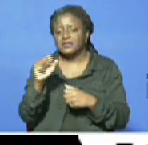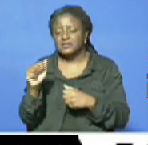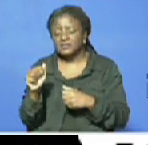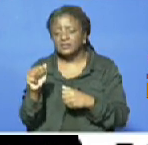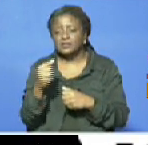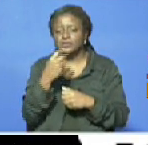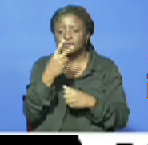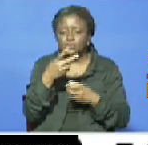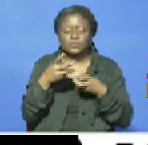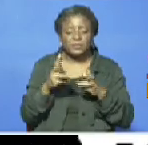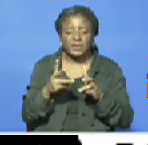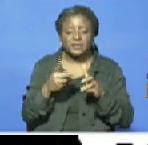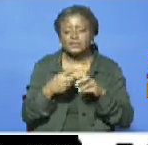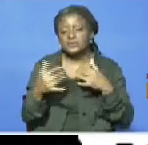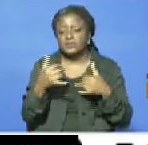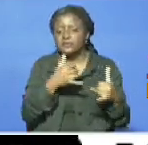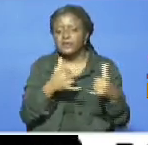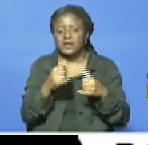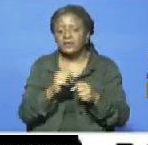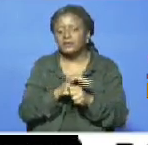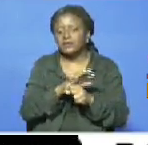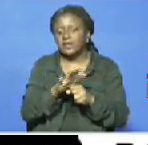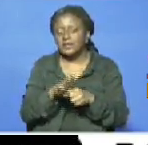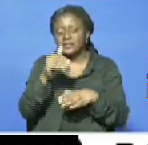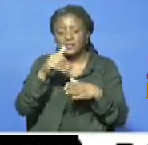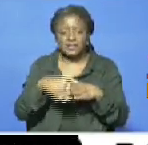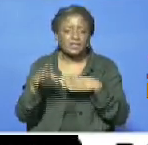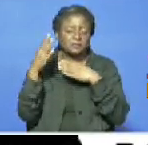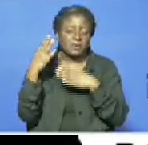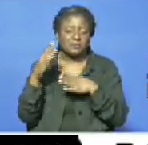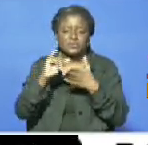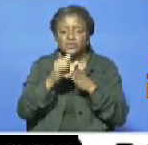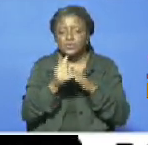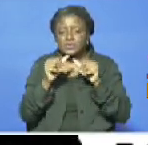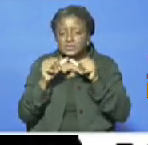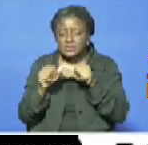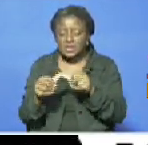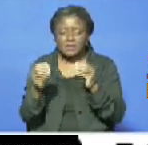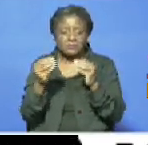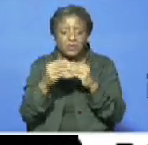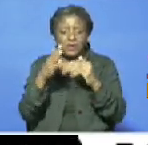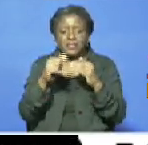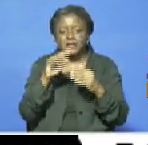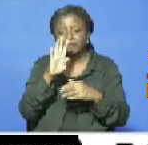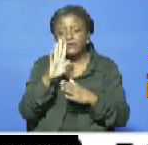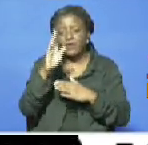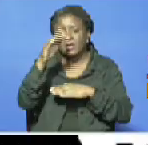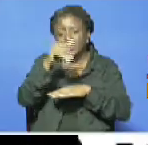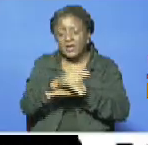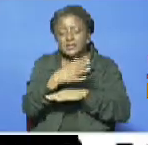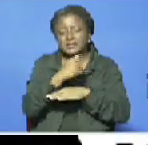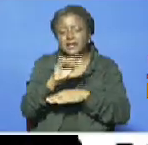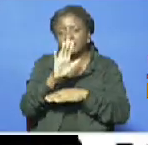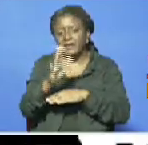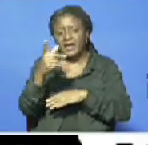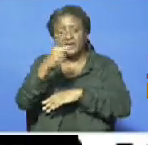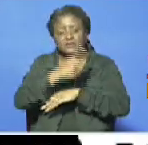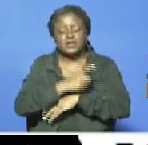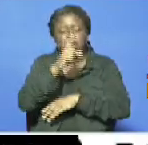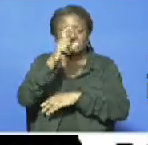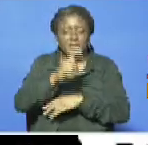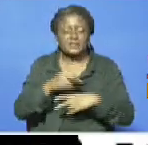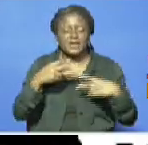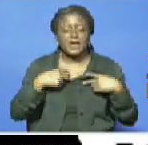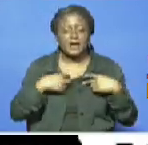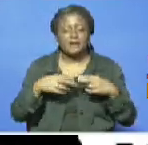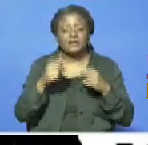to fight COVID-19 in the Bahamas. Those staying longer than 4 nights and 5 days must have a